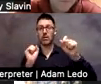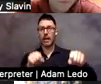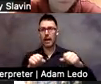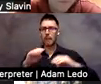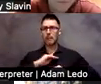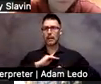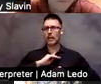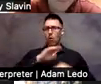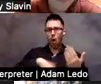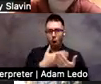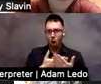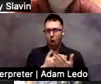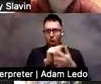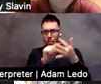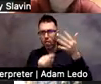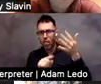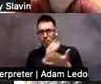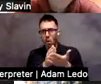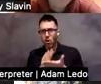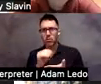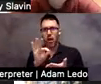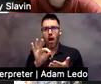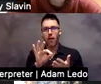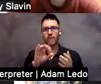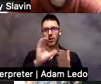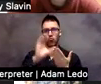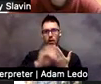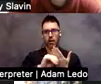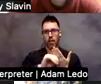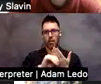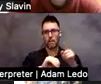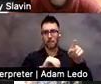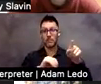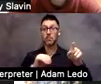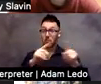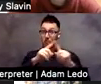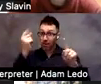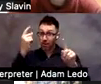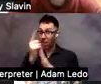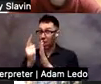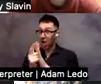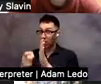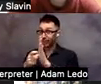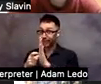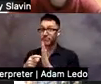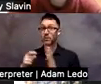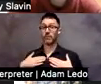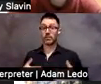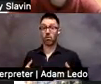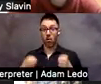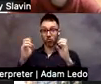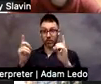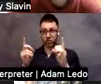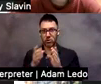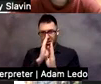But also because it's the law. Physical education is a direct service, which means that it's required